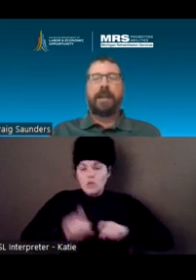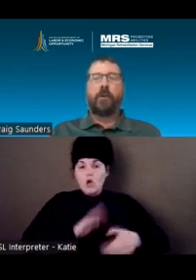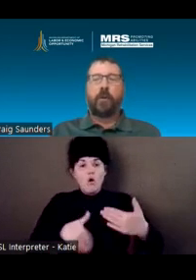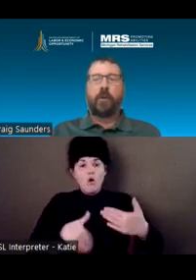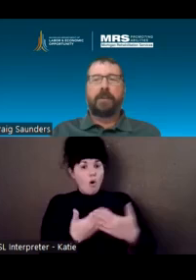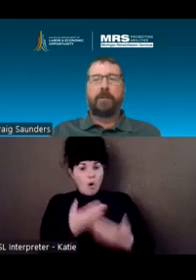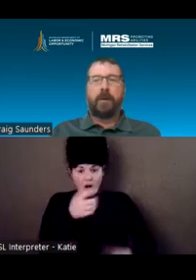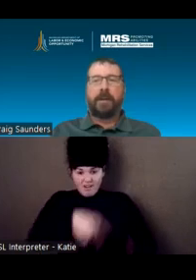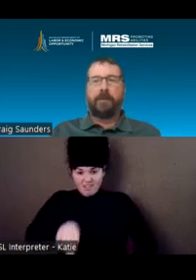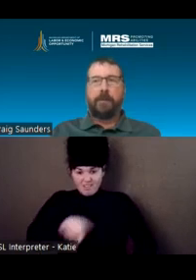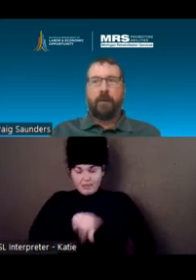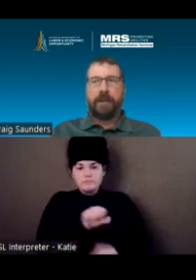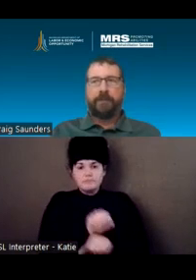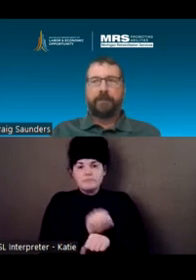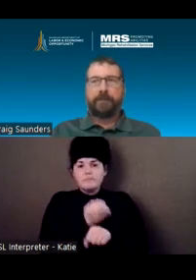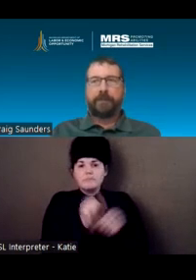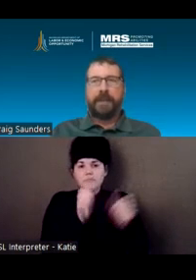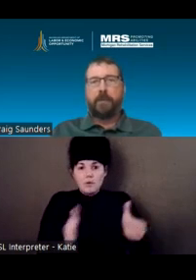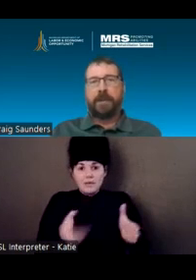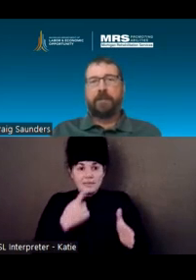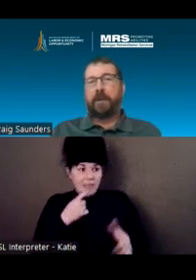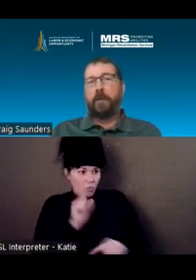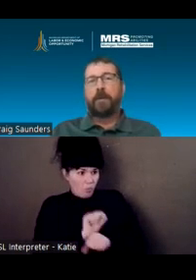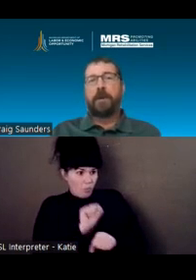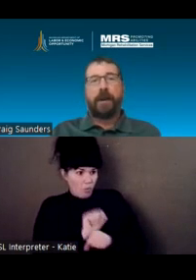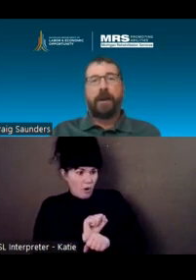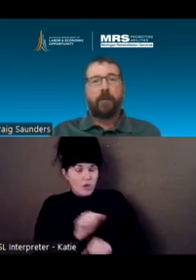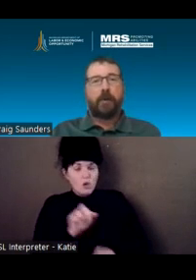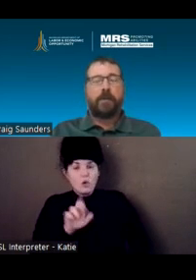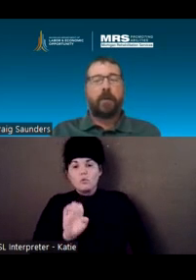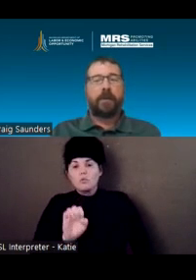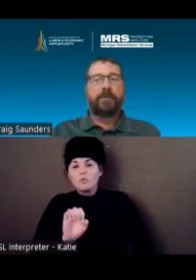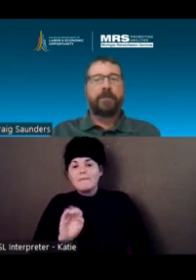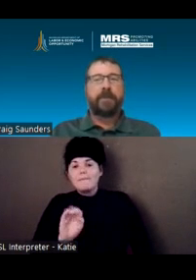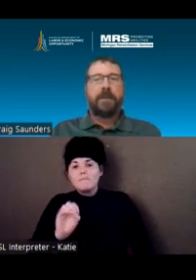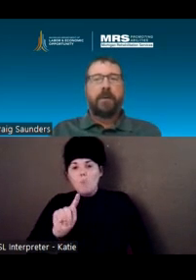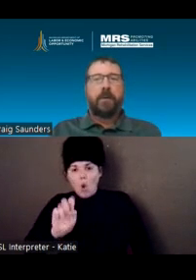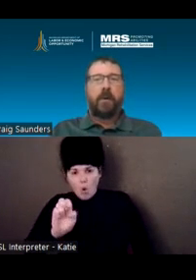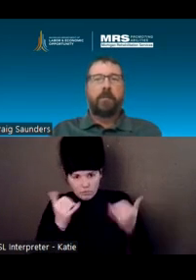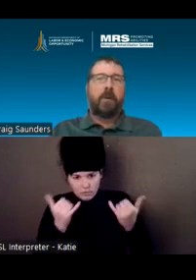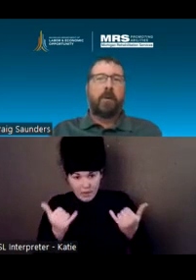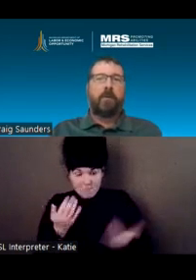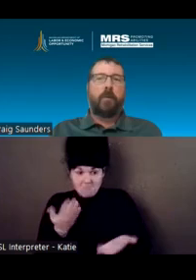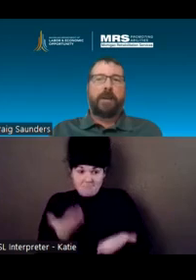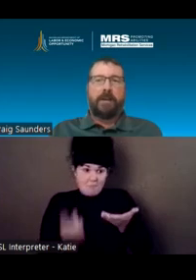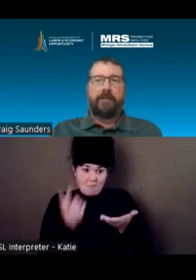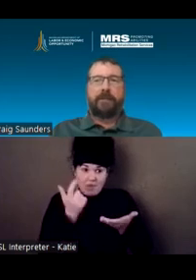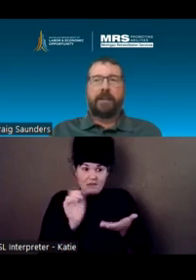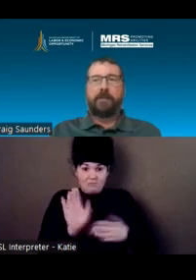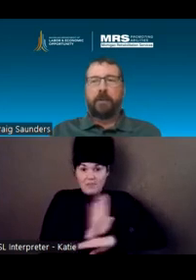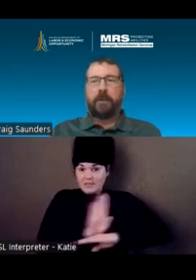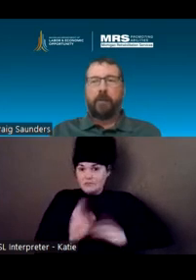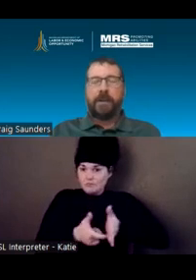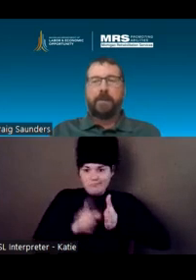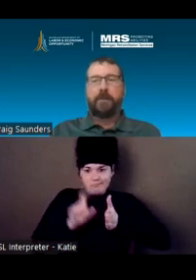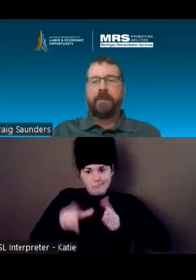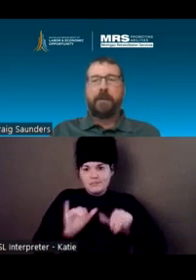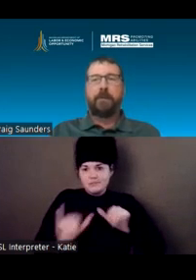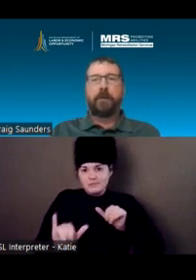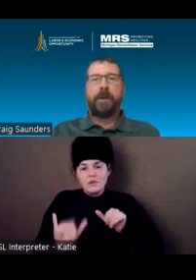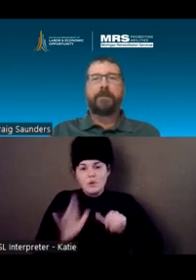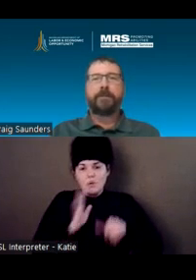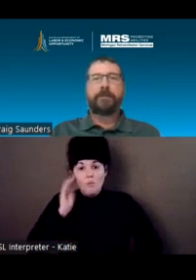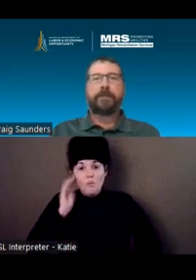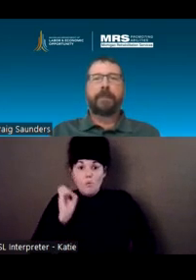employed and currently working remotely, either because they were required to work remotely or were already working in a flexible arrangement with